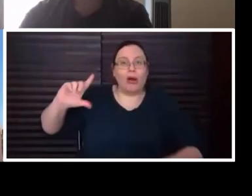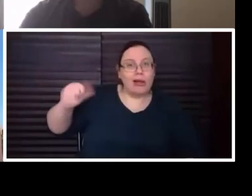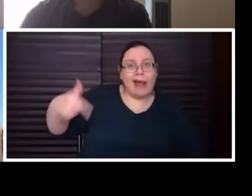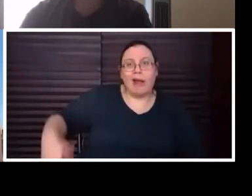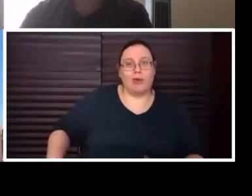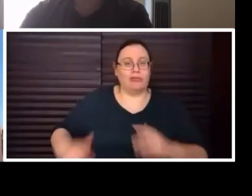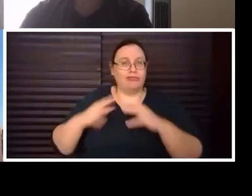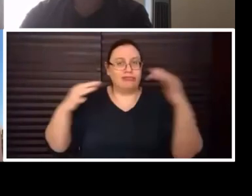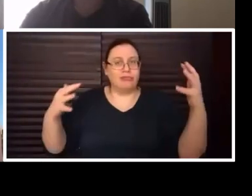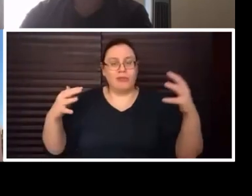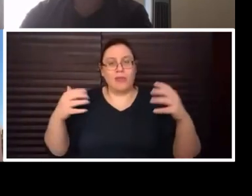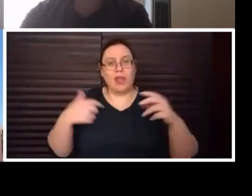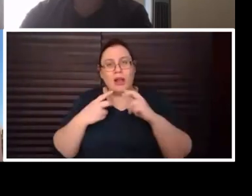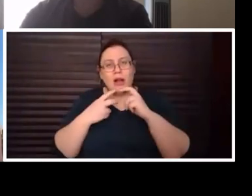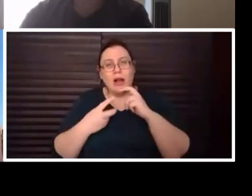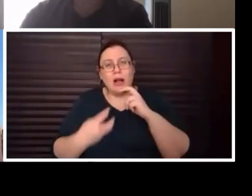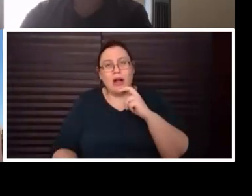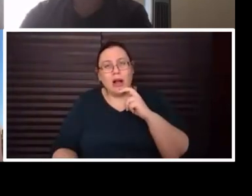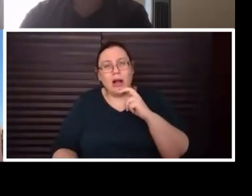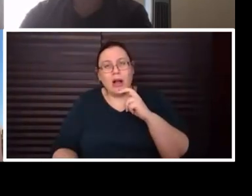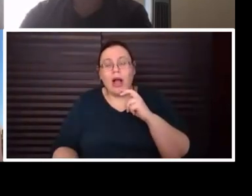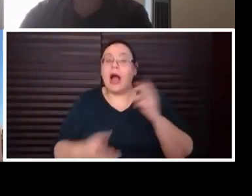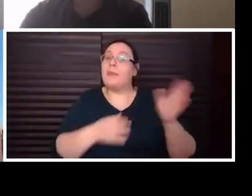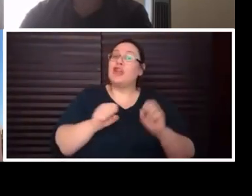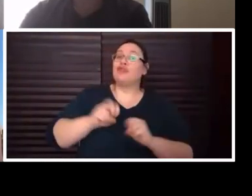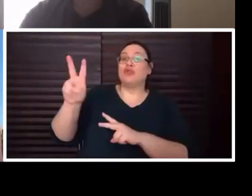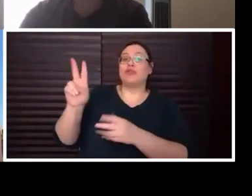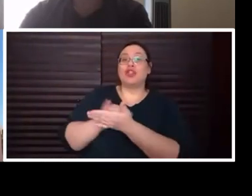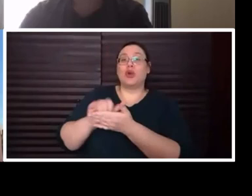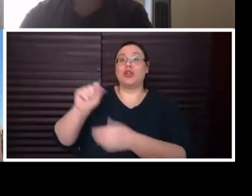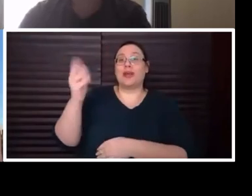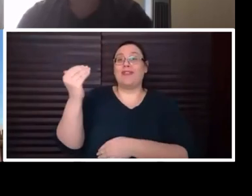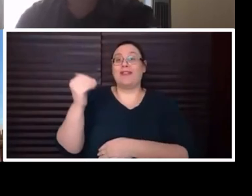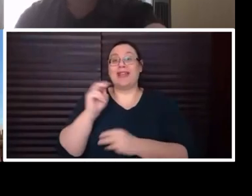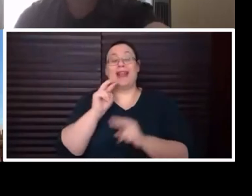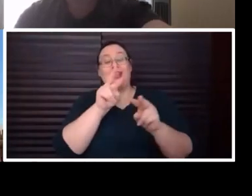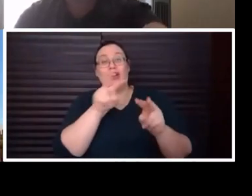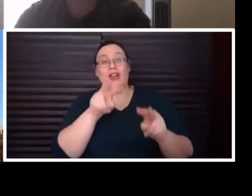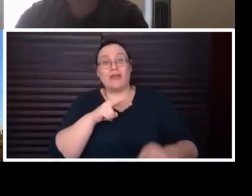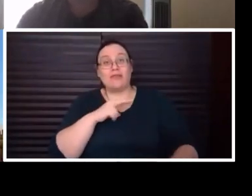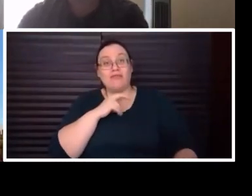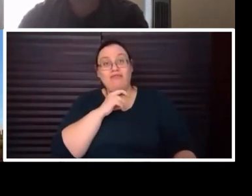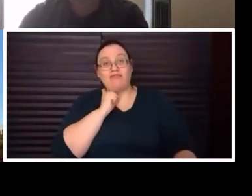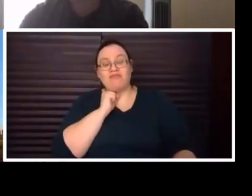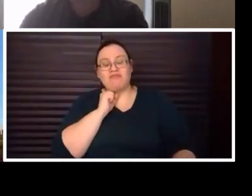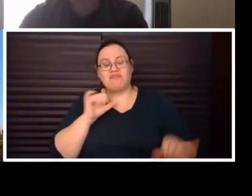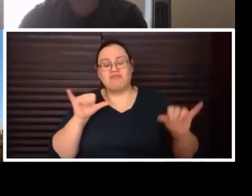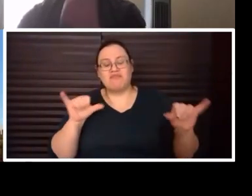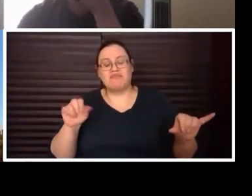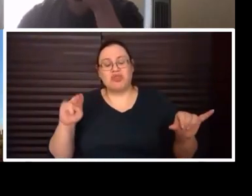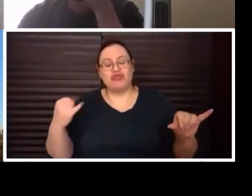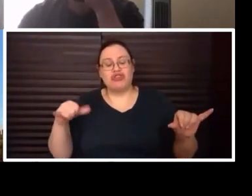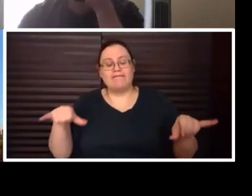And I couldn't believe it, because I wanted to move to New York in 2015. And then I saw that and I was like, great, I'll stay in New Jersey. And